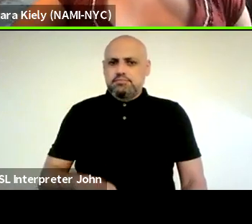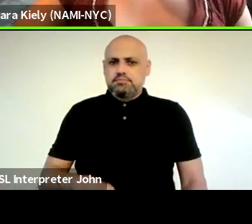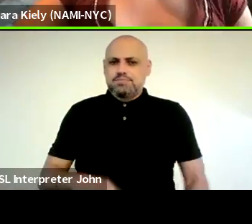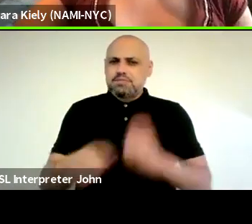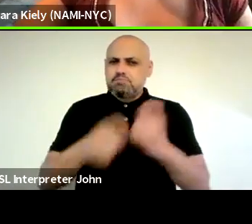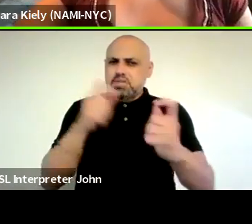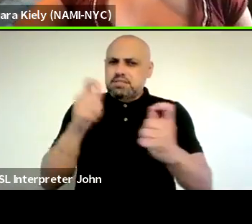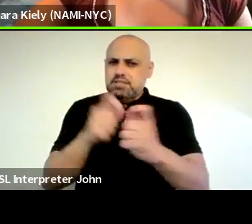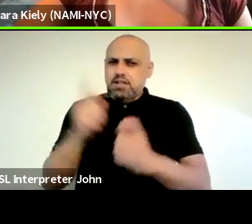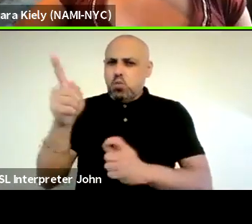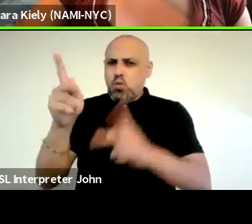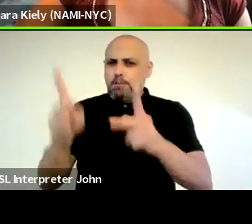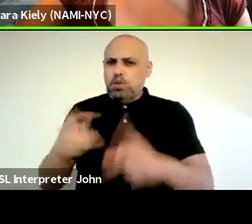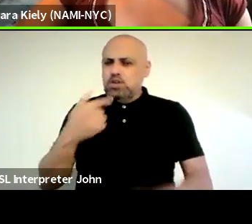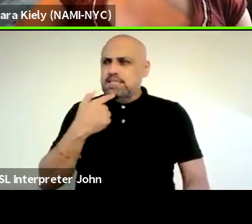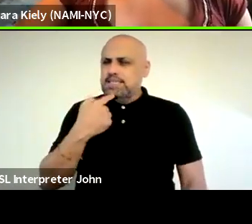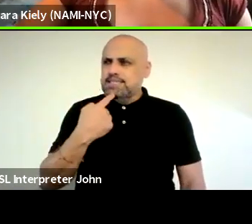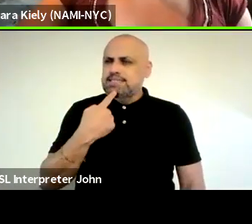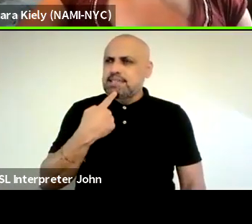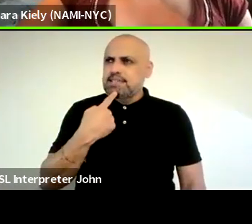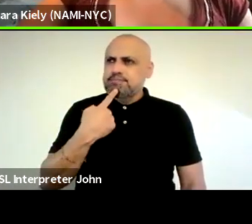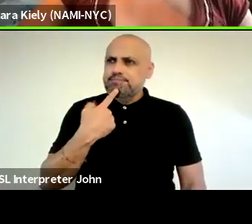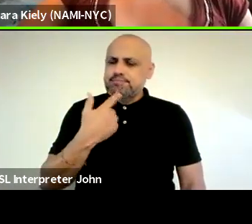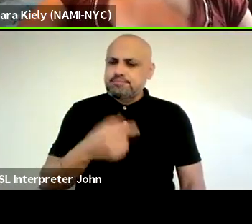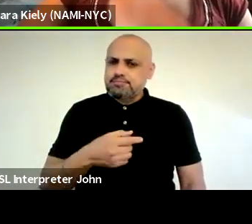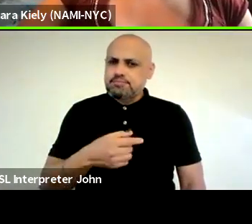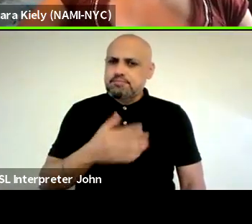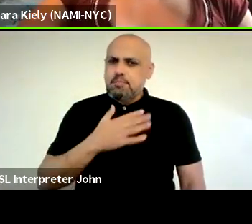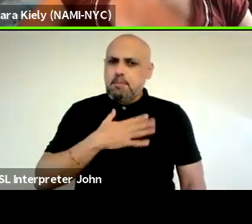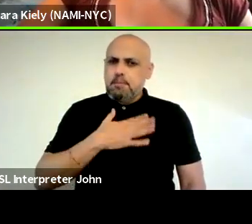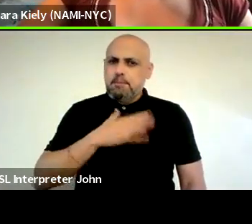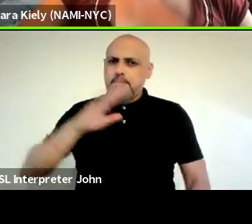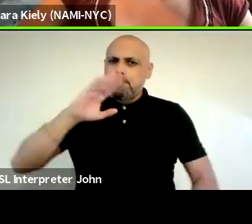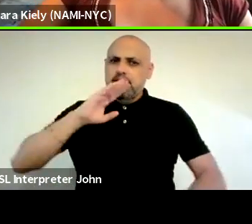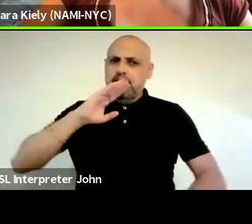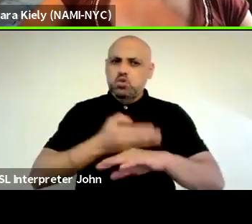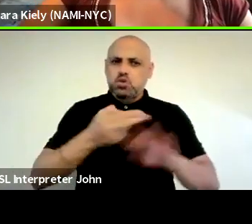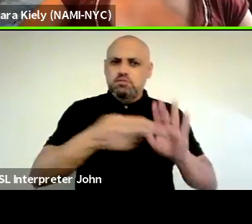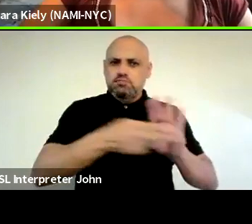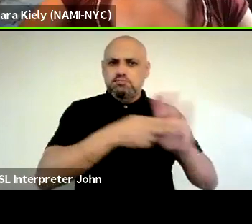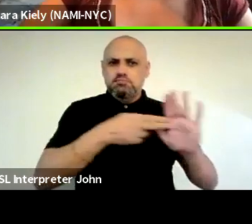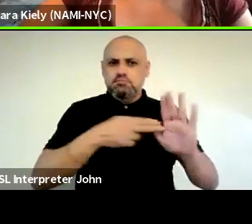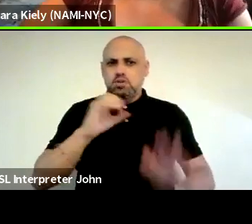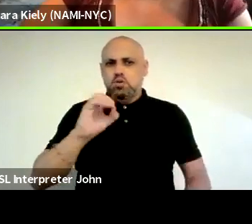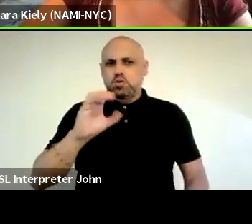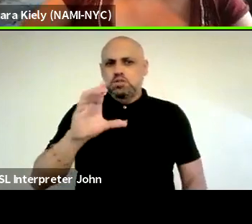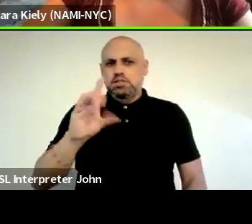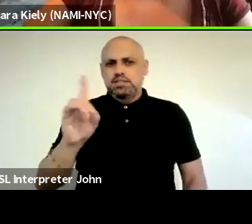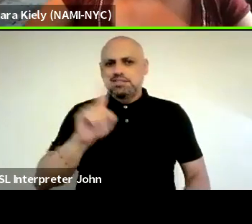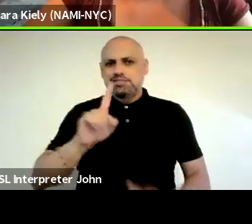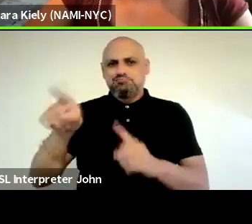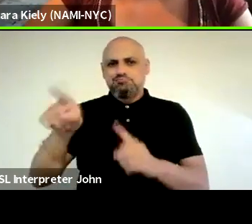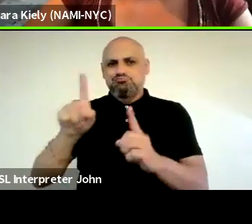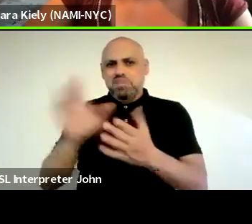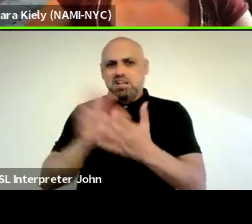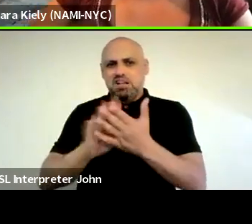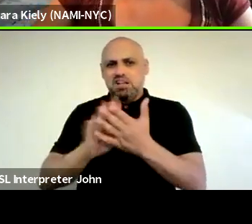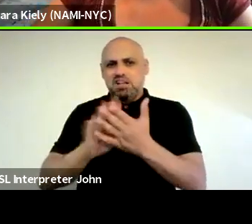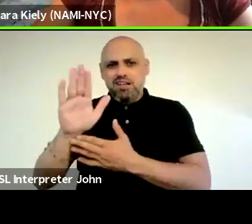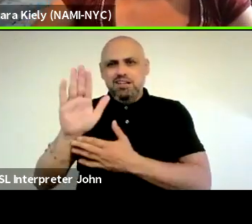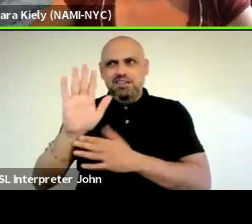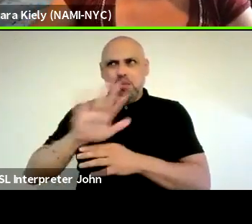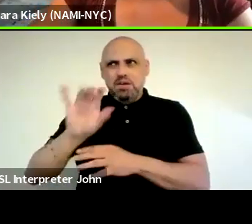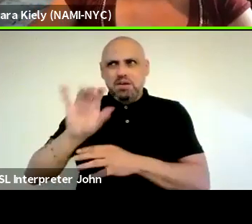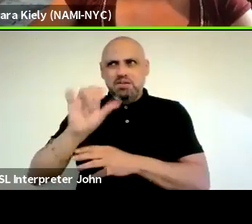Specifically, one person said, my daughter was diagnosed with OCD while attending college approximately 10 years ago.